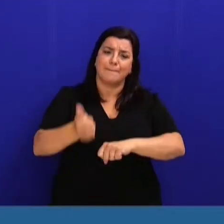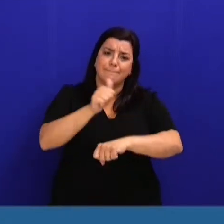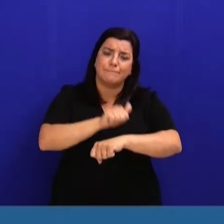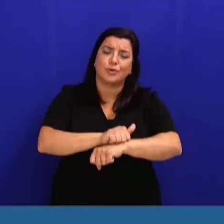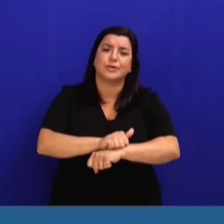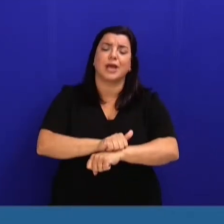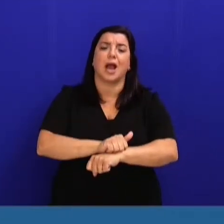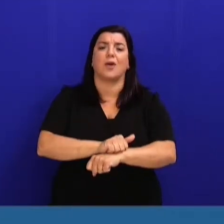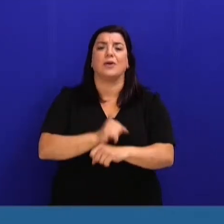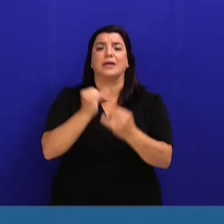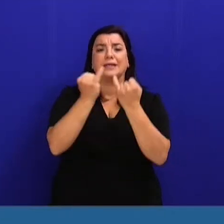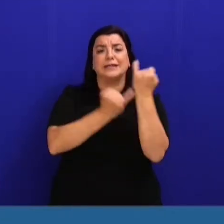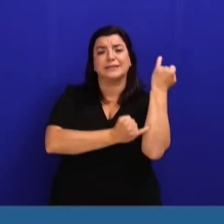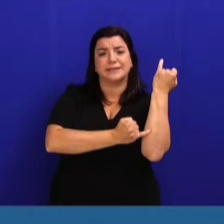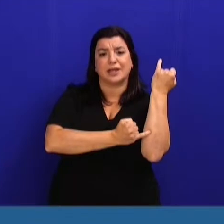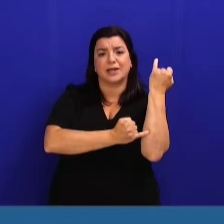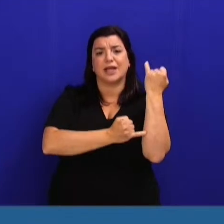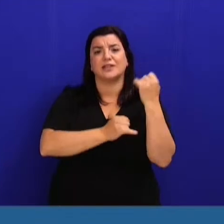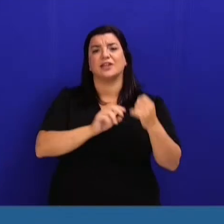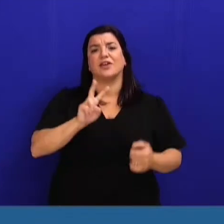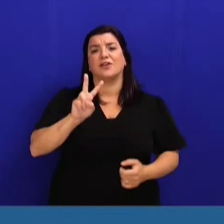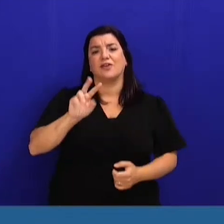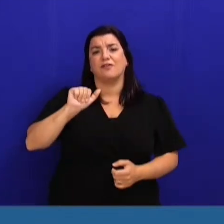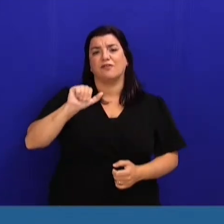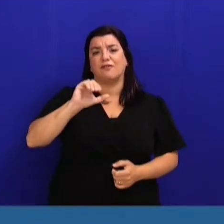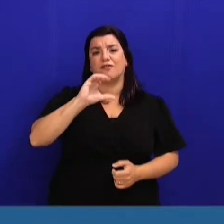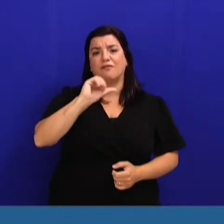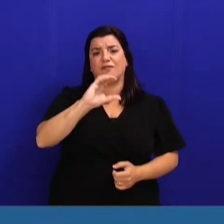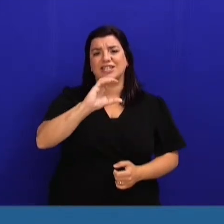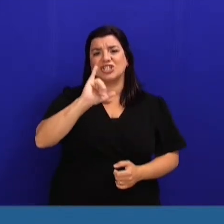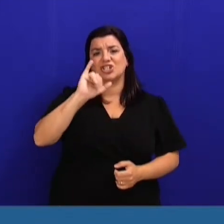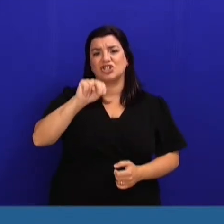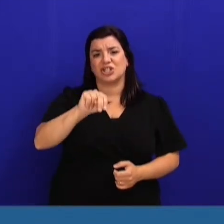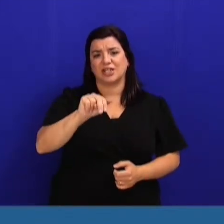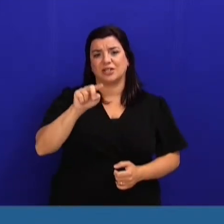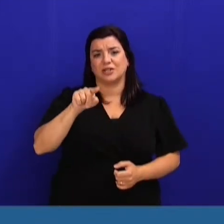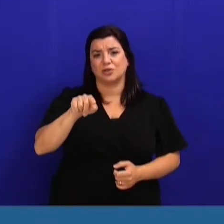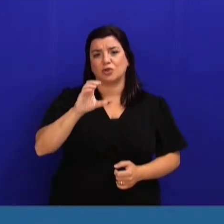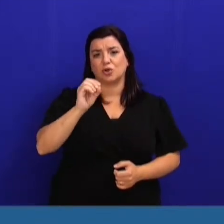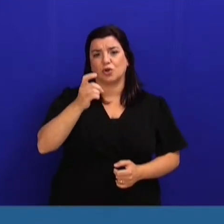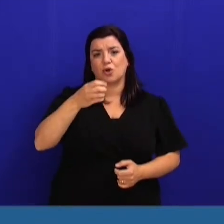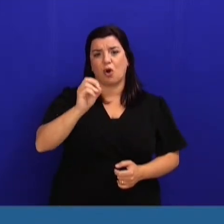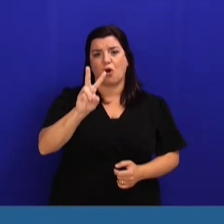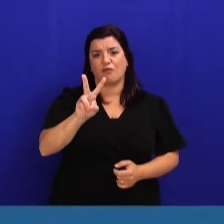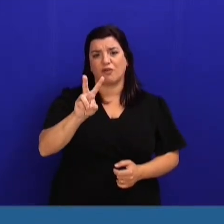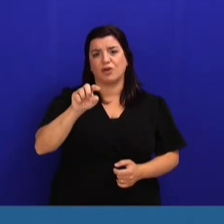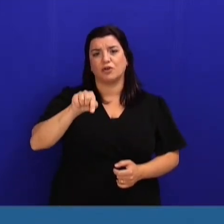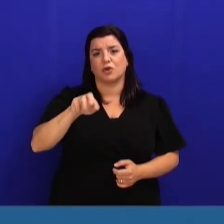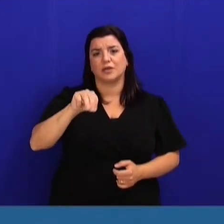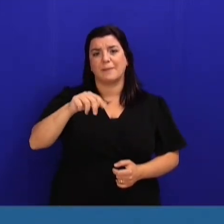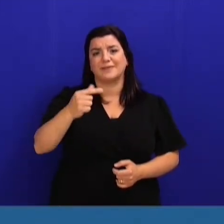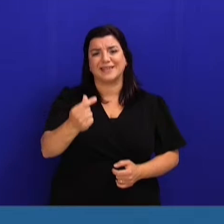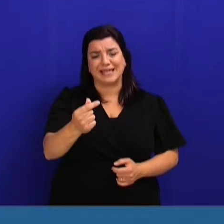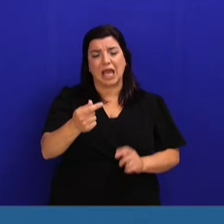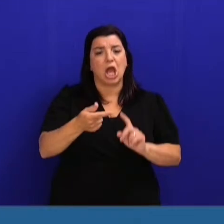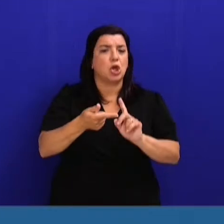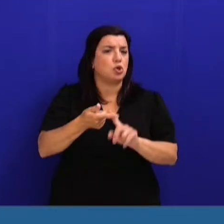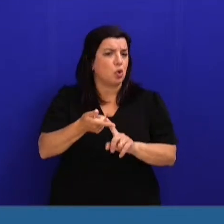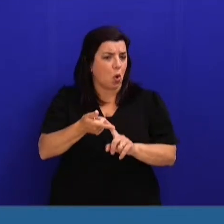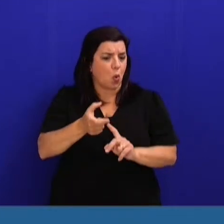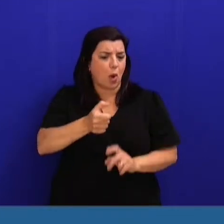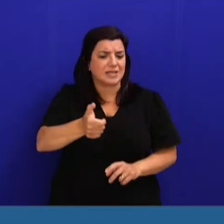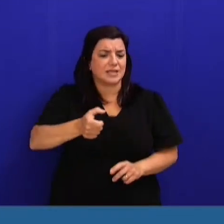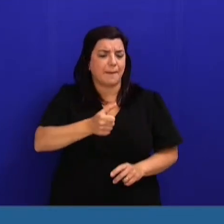fuq il-vaccine.gov.mt inkella tistgħu wkoll tibatu b'SMS l-identity card number tagħkom. Barra minn hekk